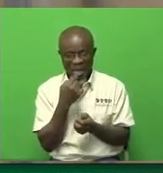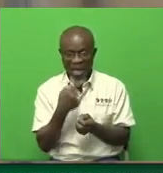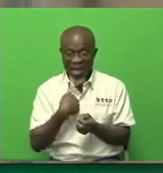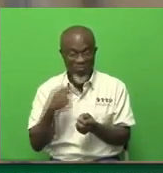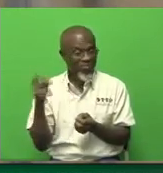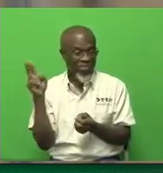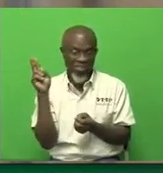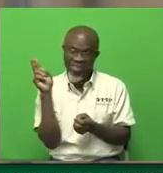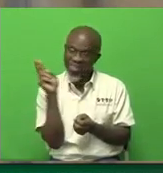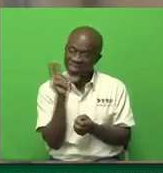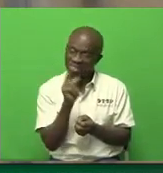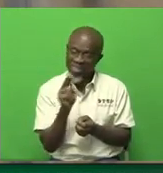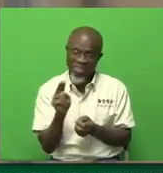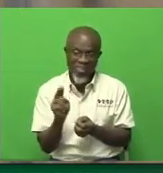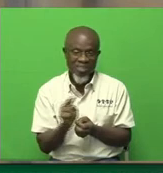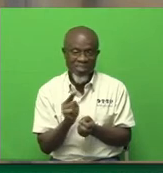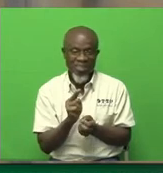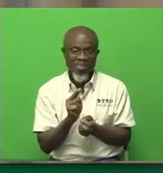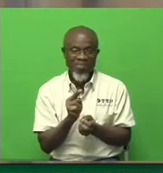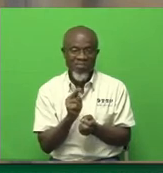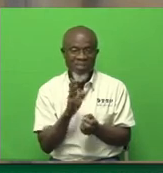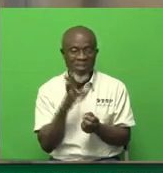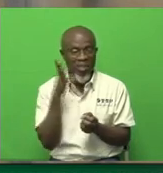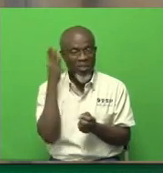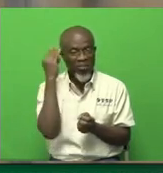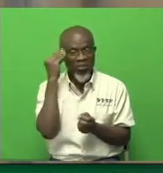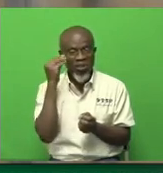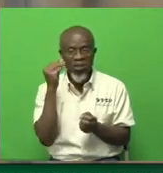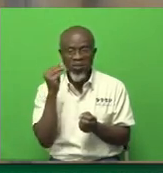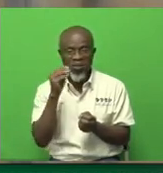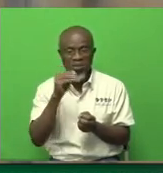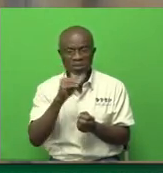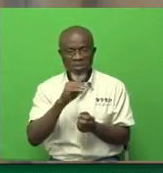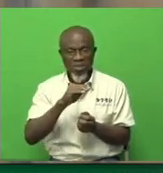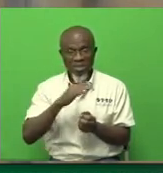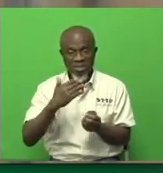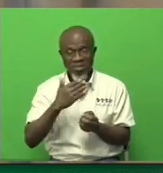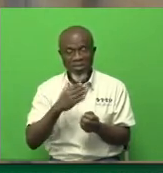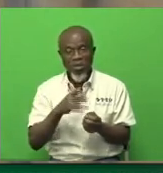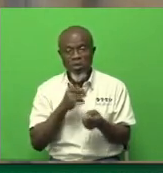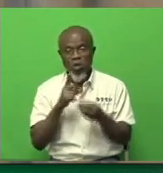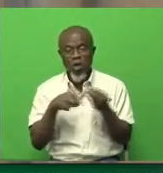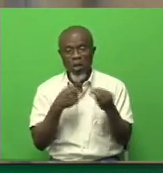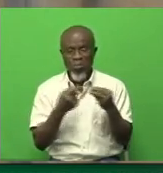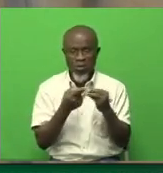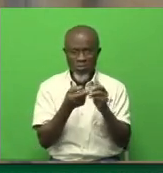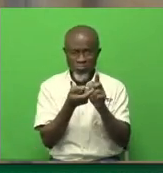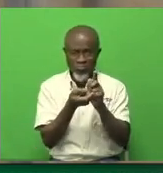maybe experienced more a more ironic contribution talk about clickbait